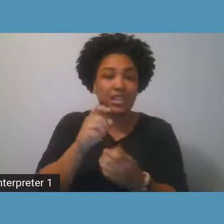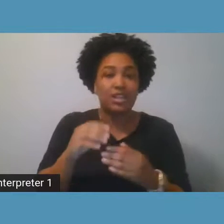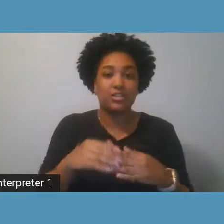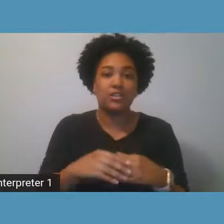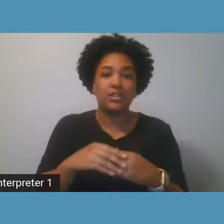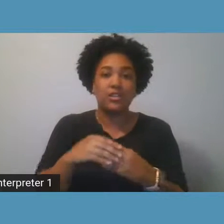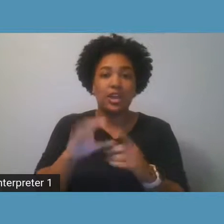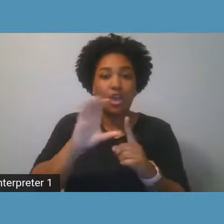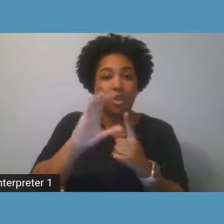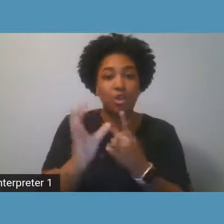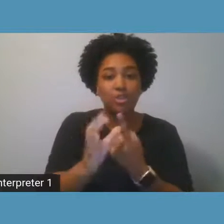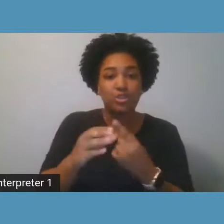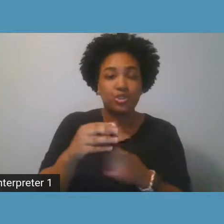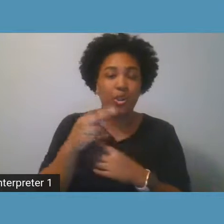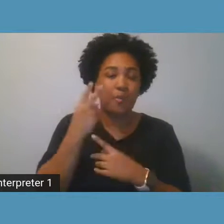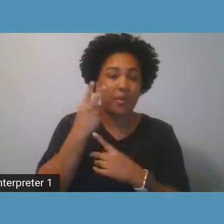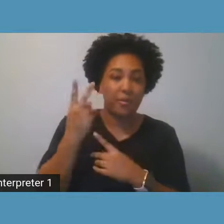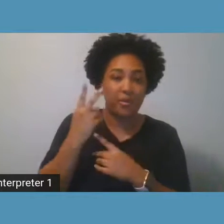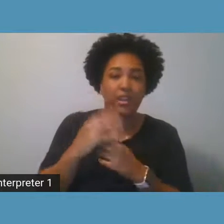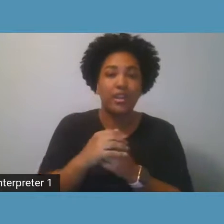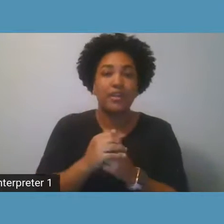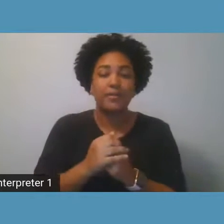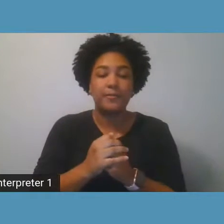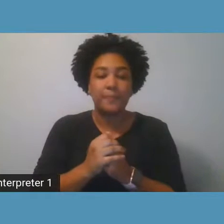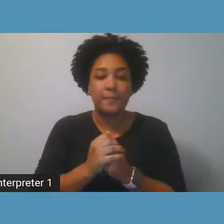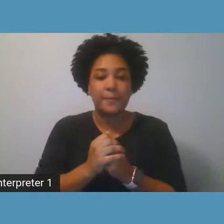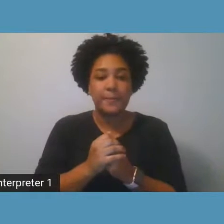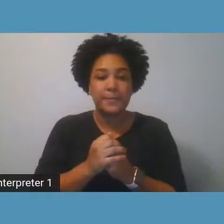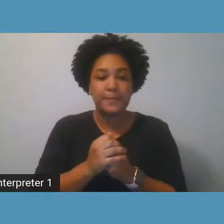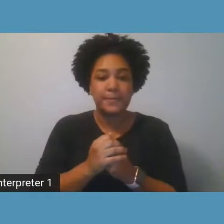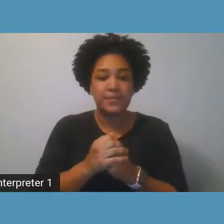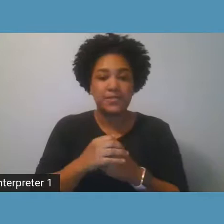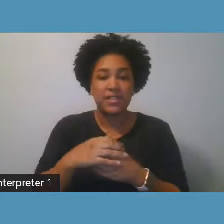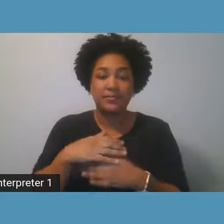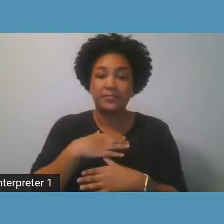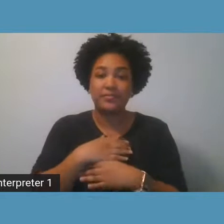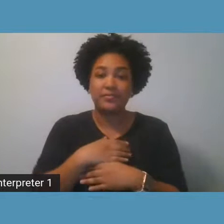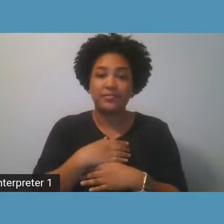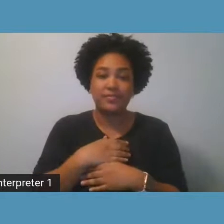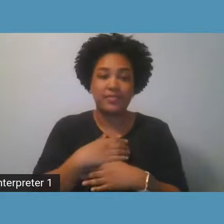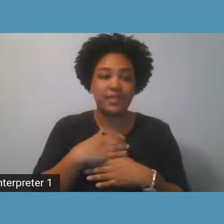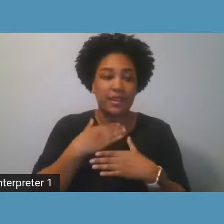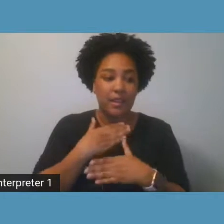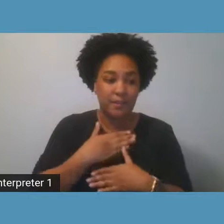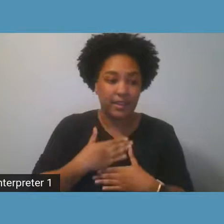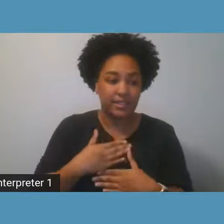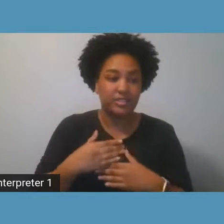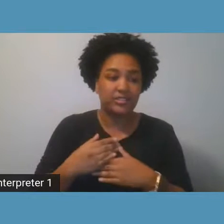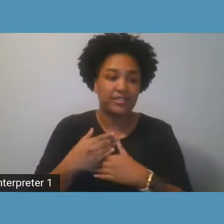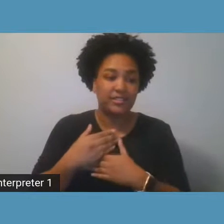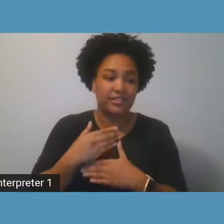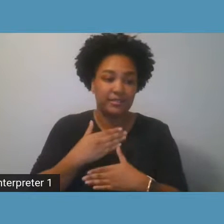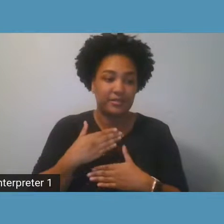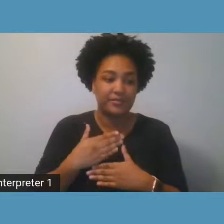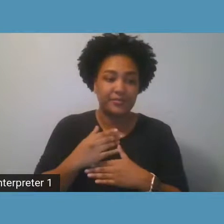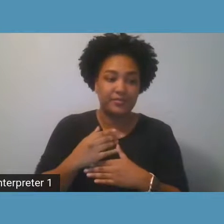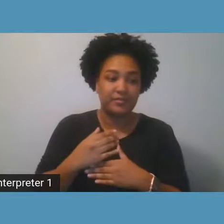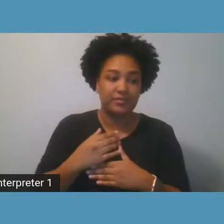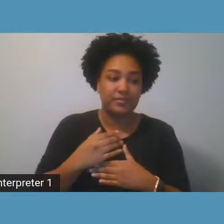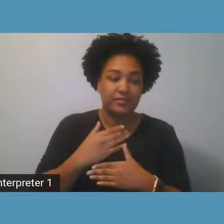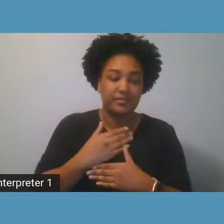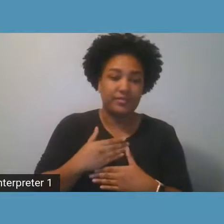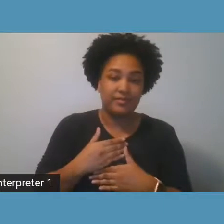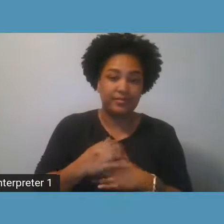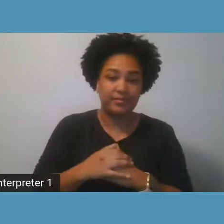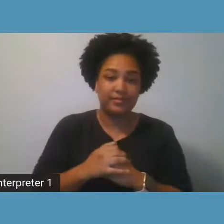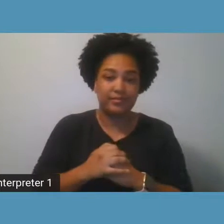and digital heritage informatics. She is passionate about reducing barriers to information by addressing the capacity gaps of cultural